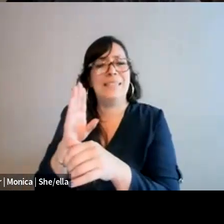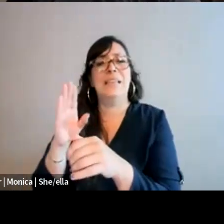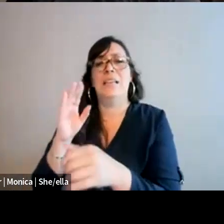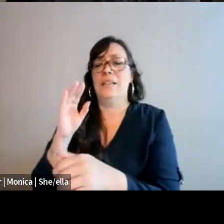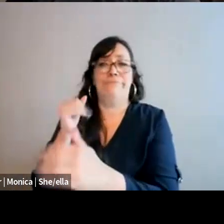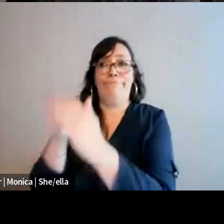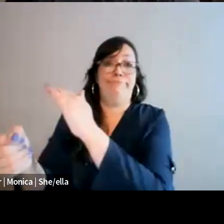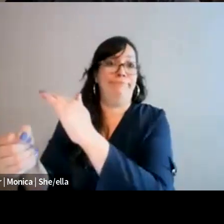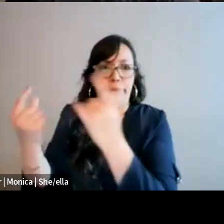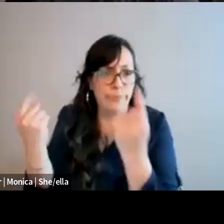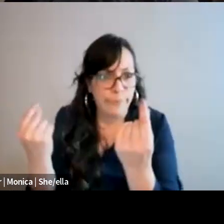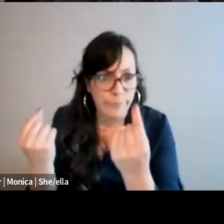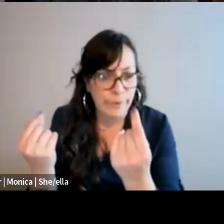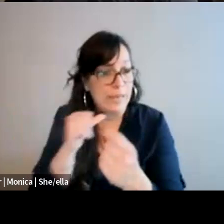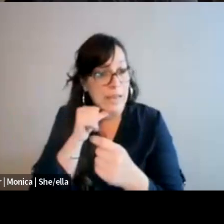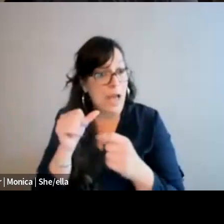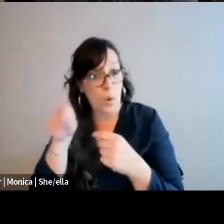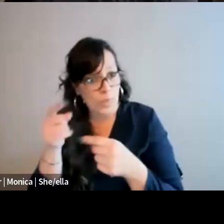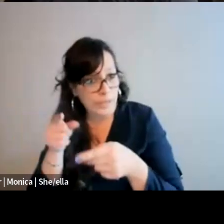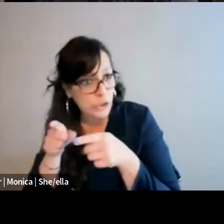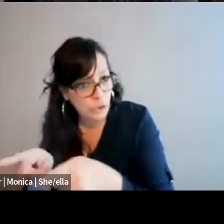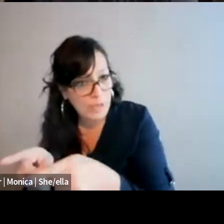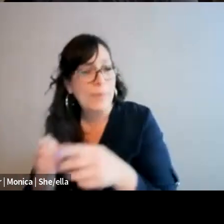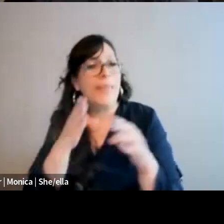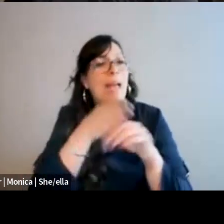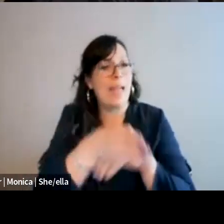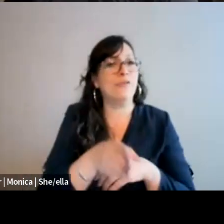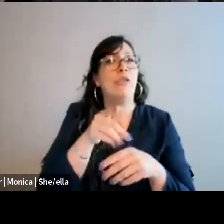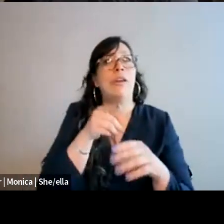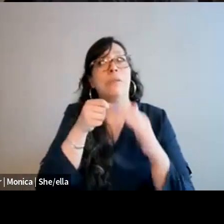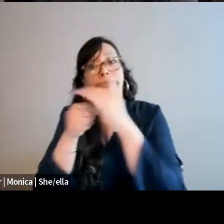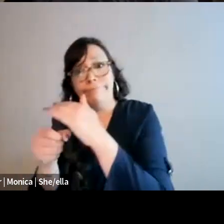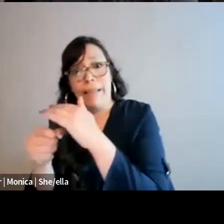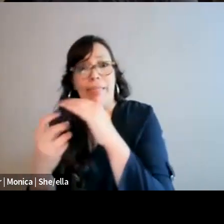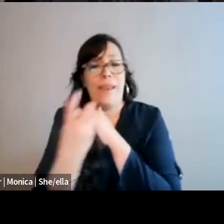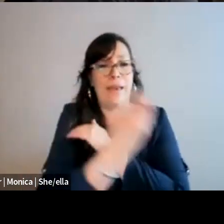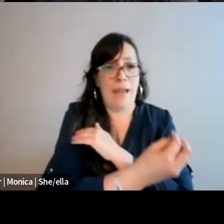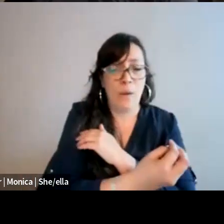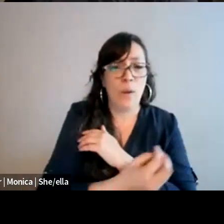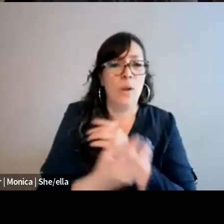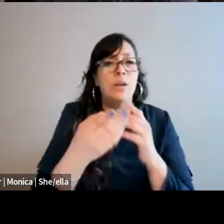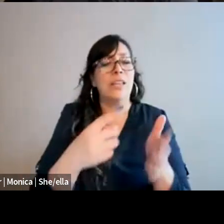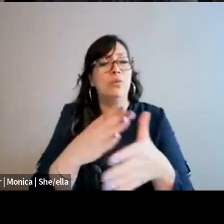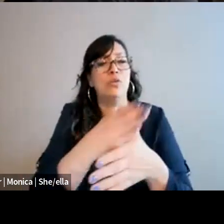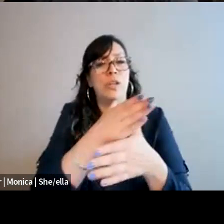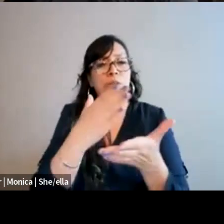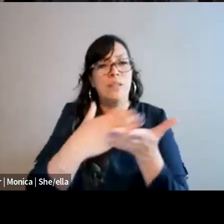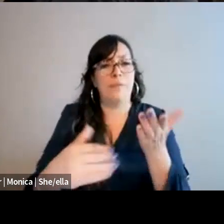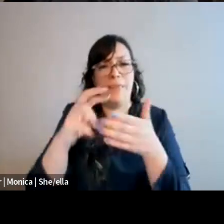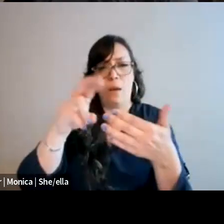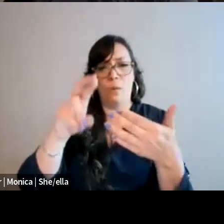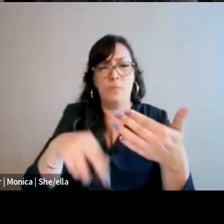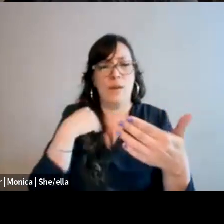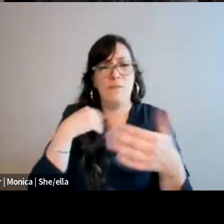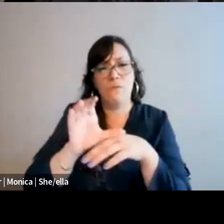not just talking during, but also after. And can you share some of the outcomes of forced care that you